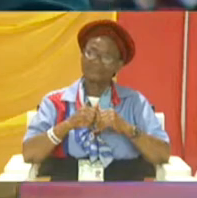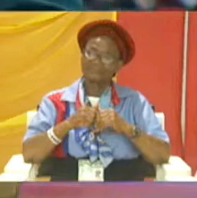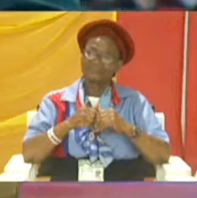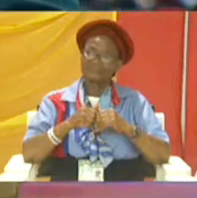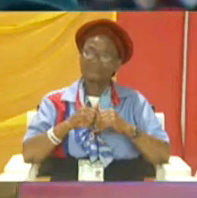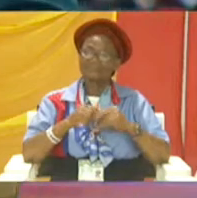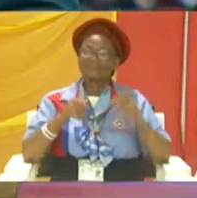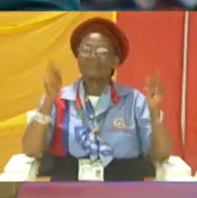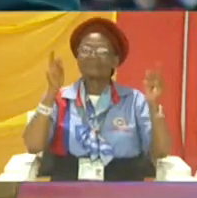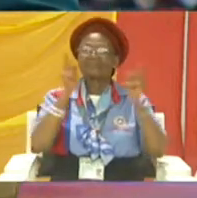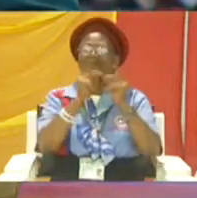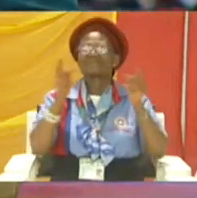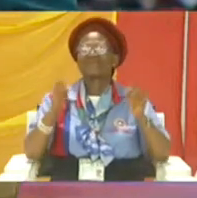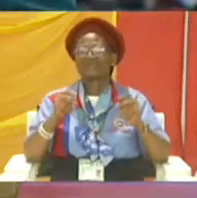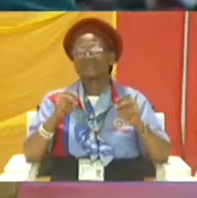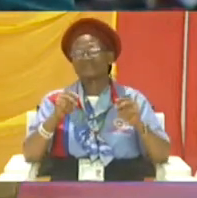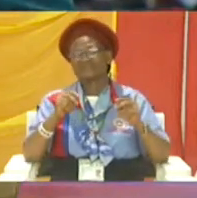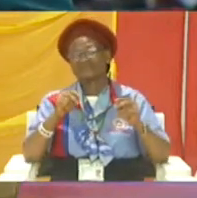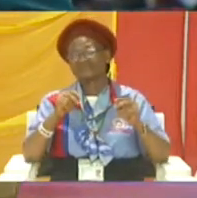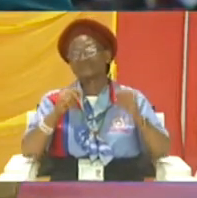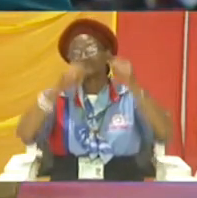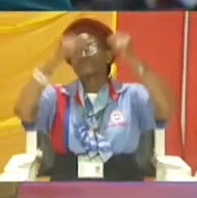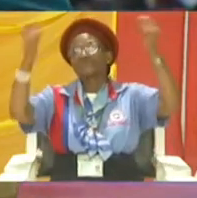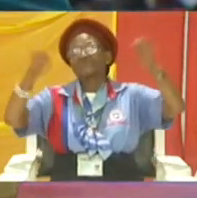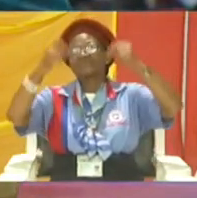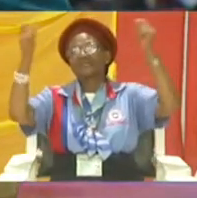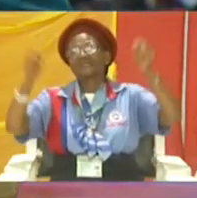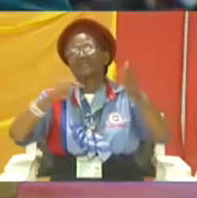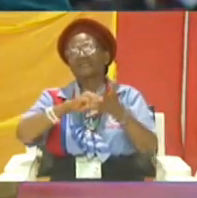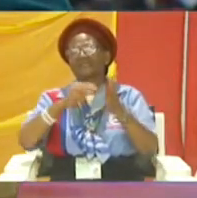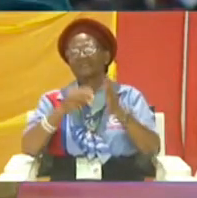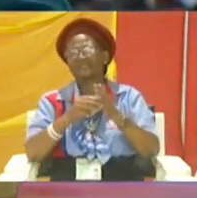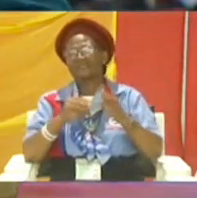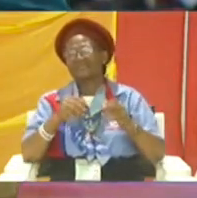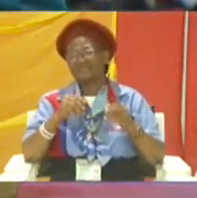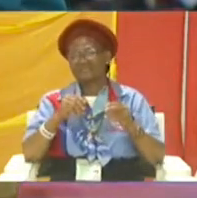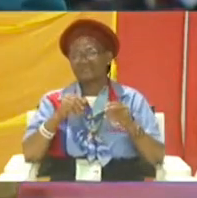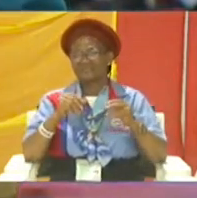perfect jubilee means odun idasile pipe tumo si